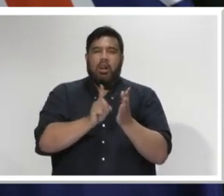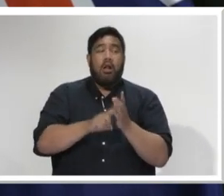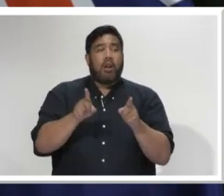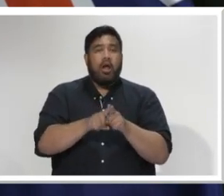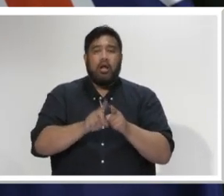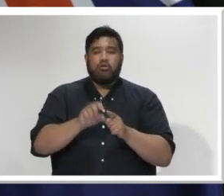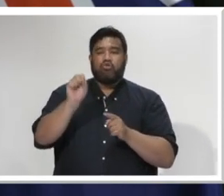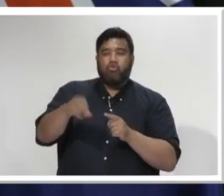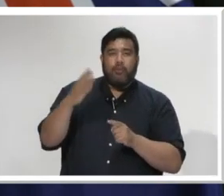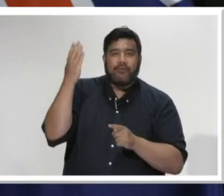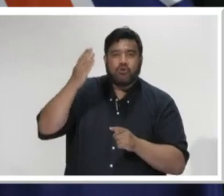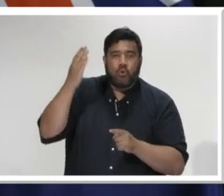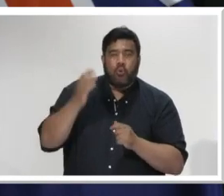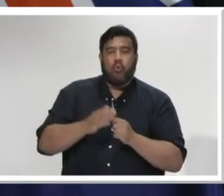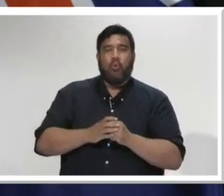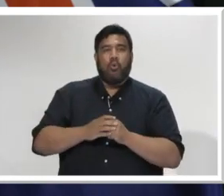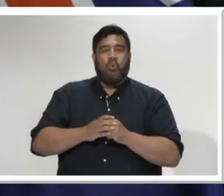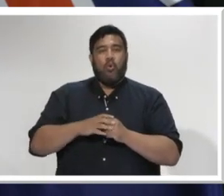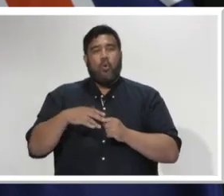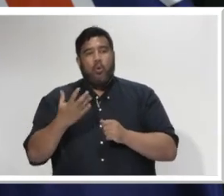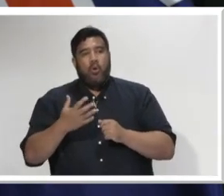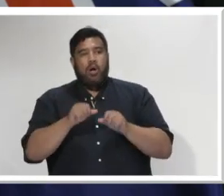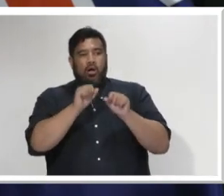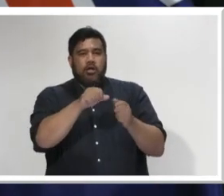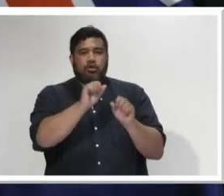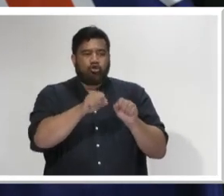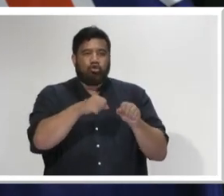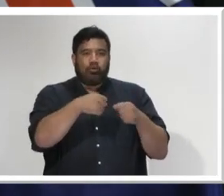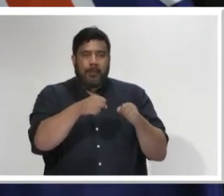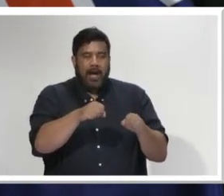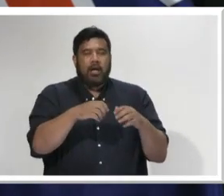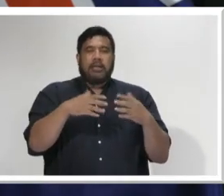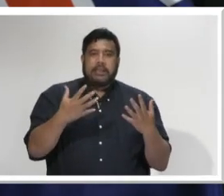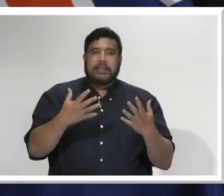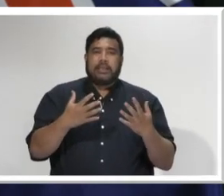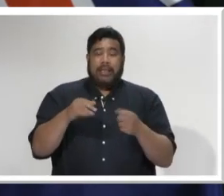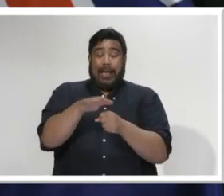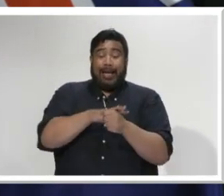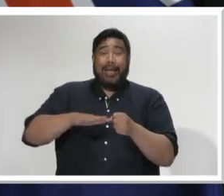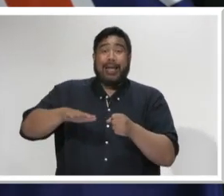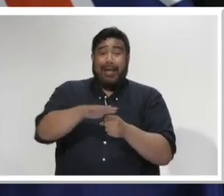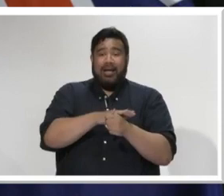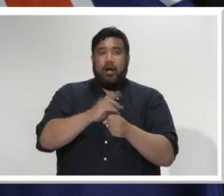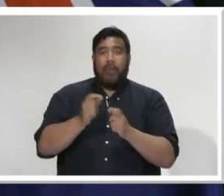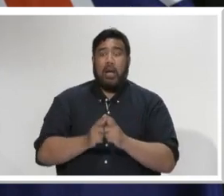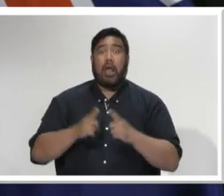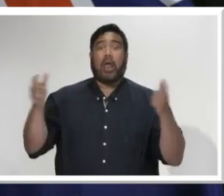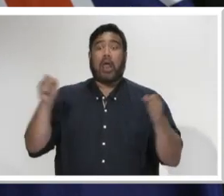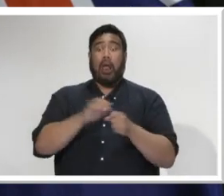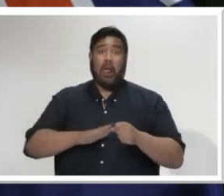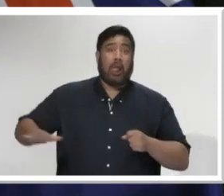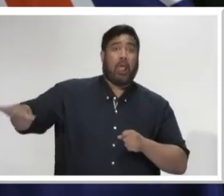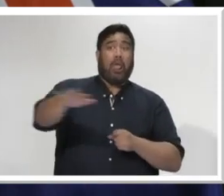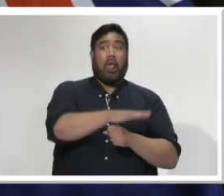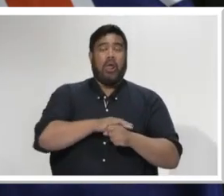school. We don't, however, want to take potential COVID cases into other parts of the country. So restricting movement to